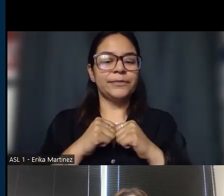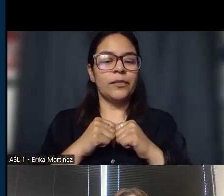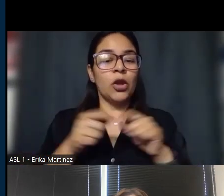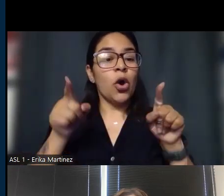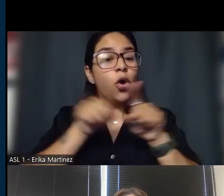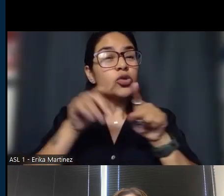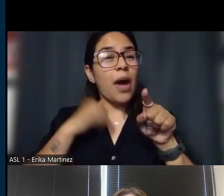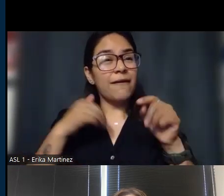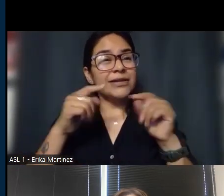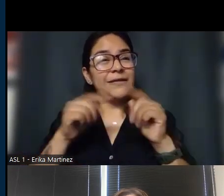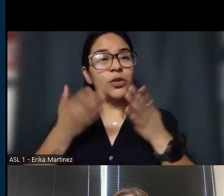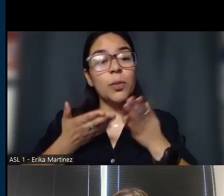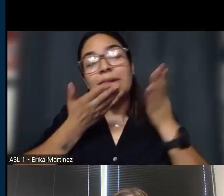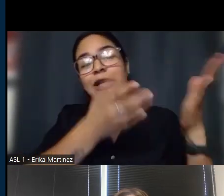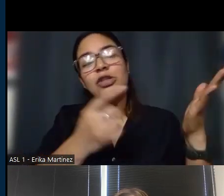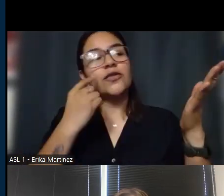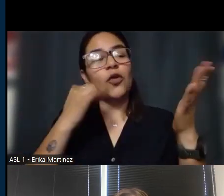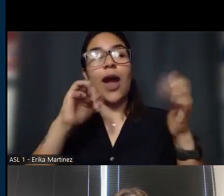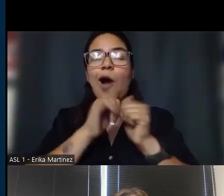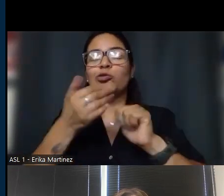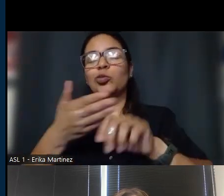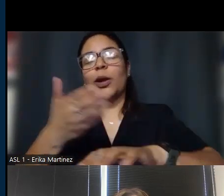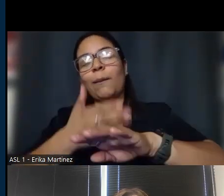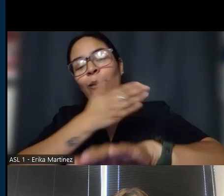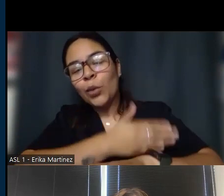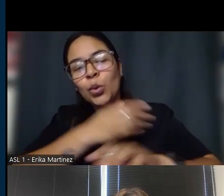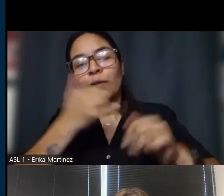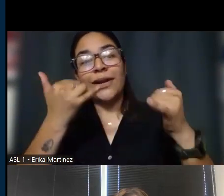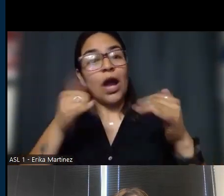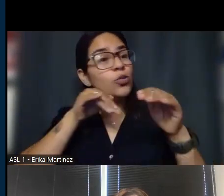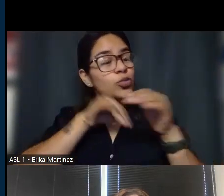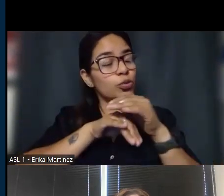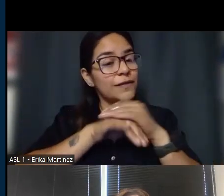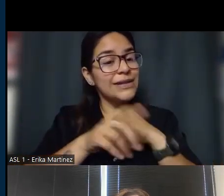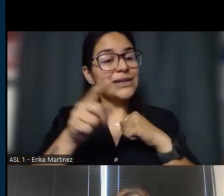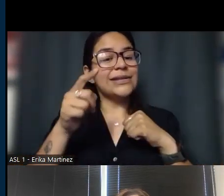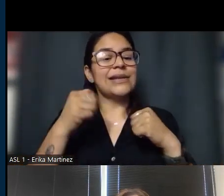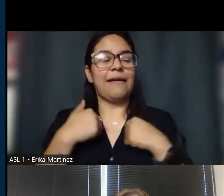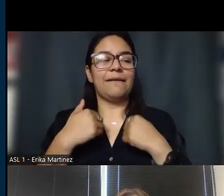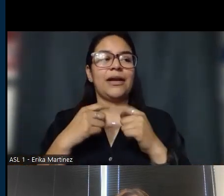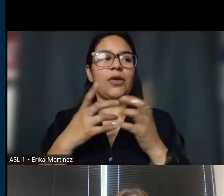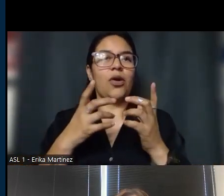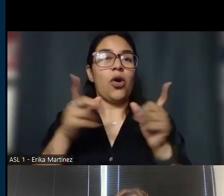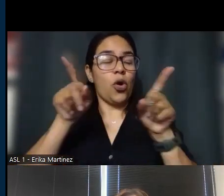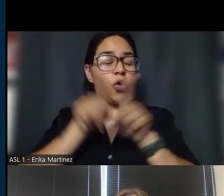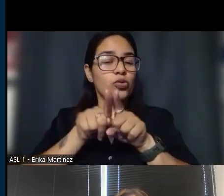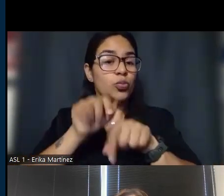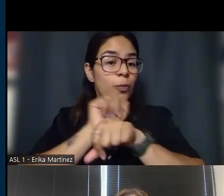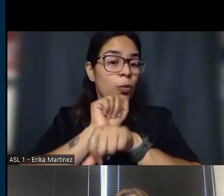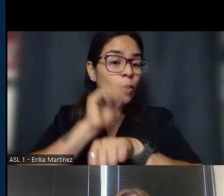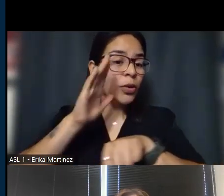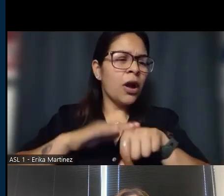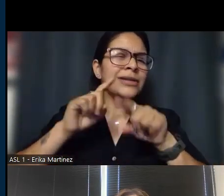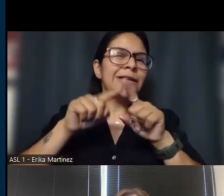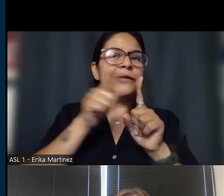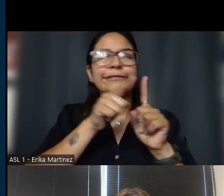recommendations to legislatures for improvements or augmentation of services for conservatees. Further, we also have been working to identify gaps in